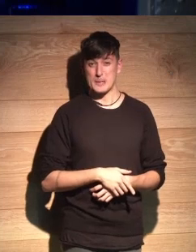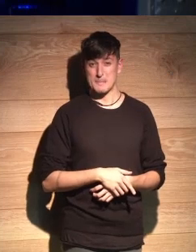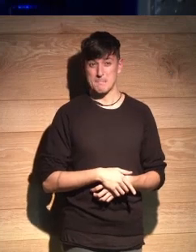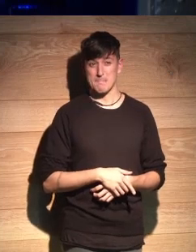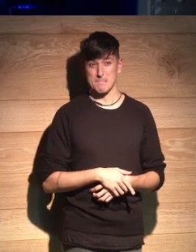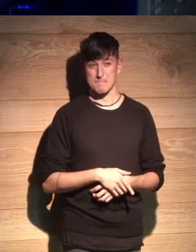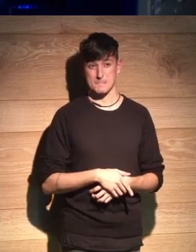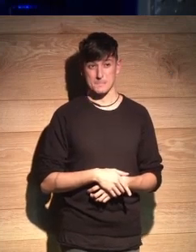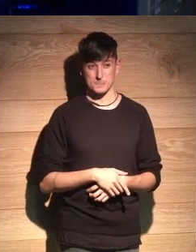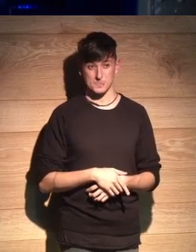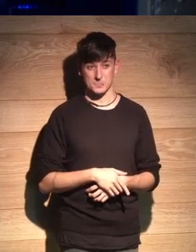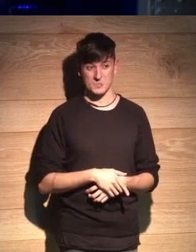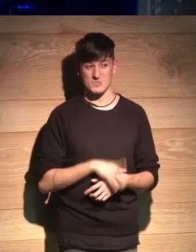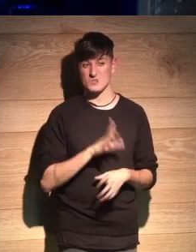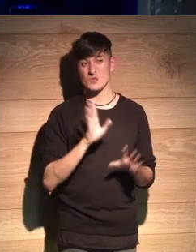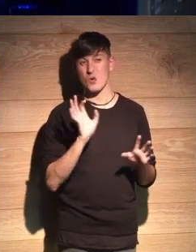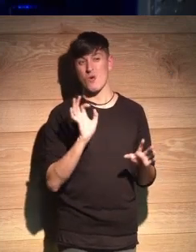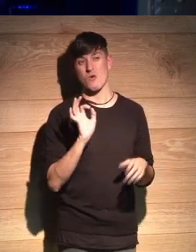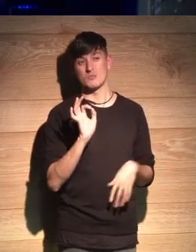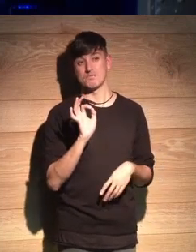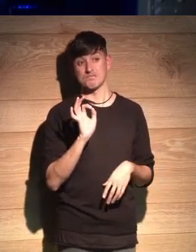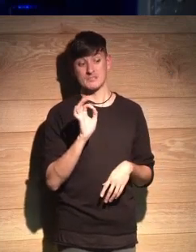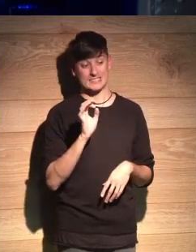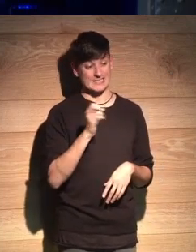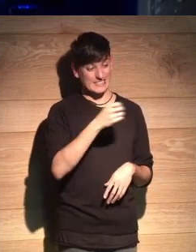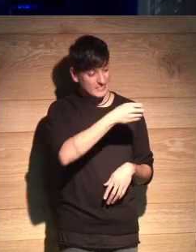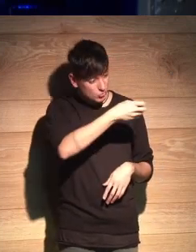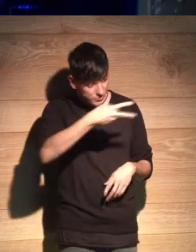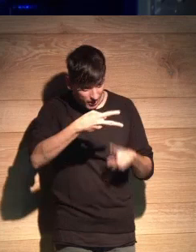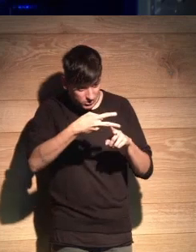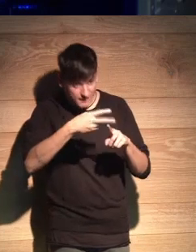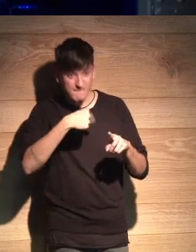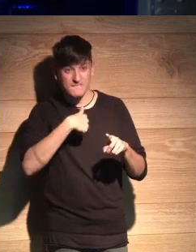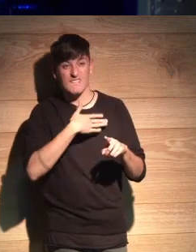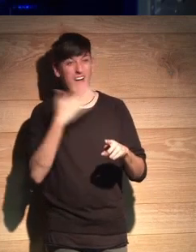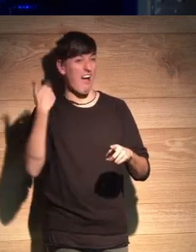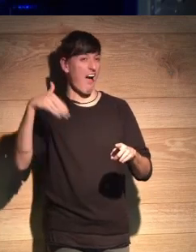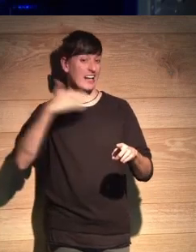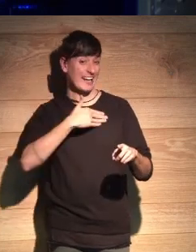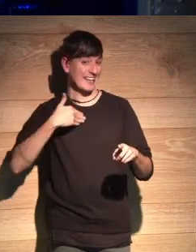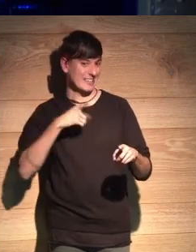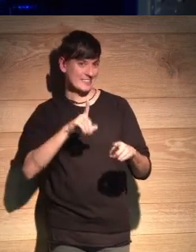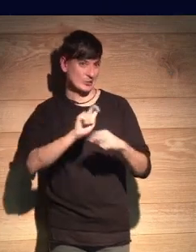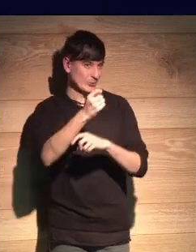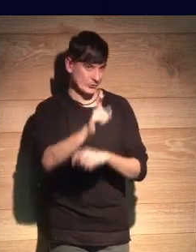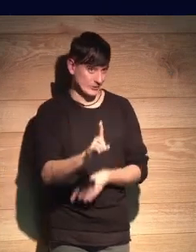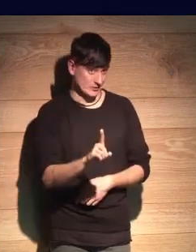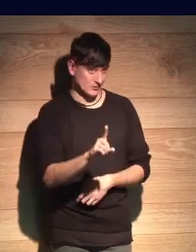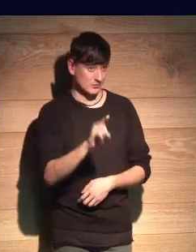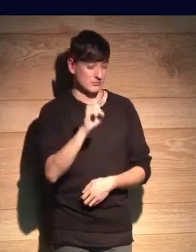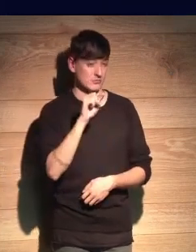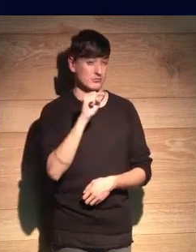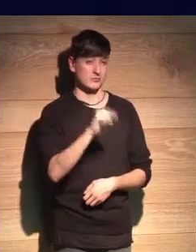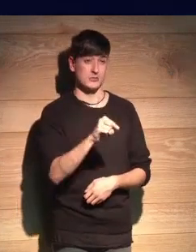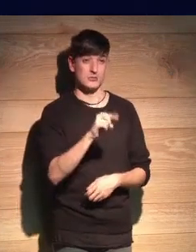worked. Or at least it has not achieved the results we expected. It may be